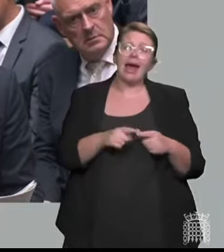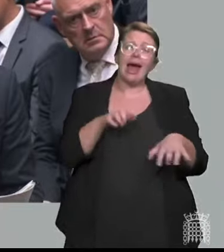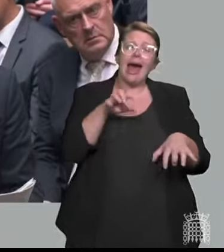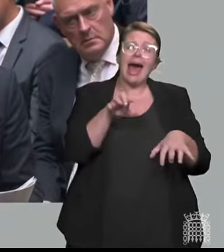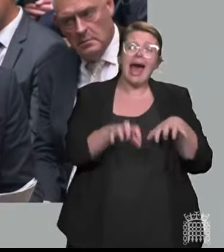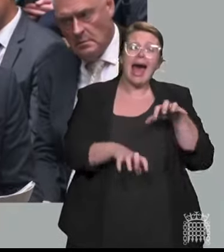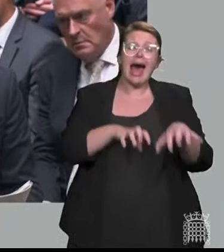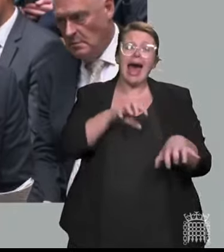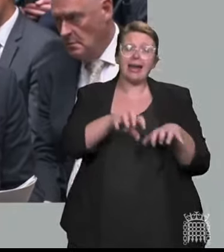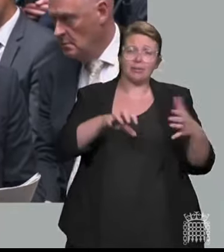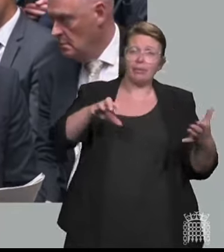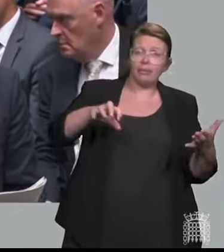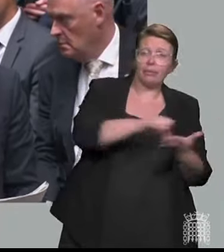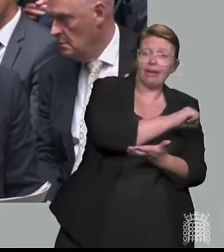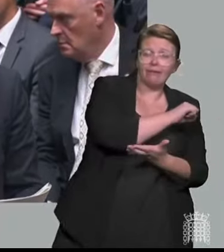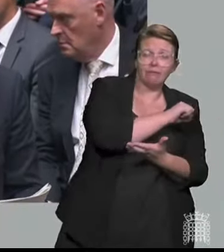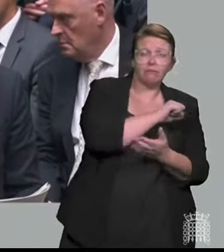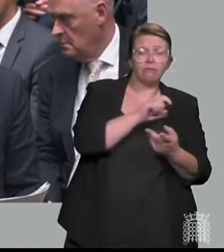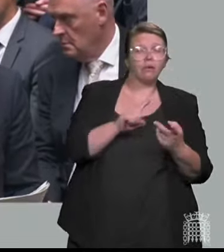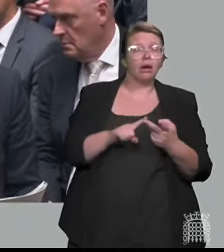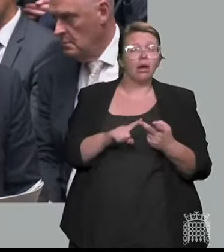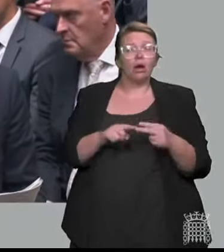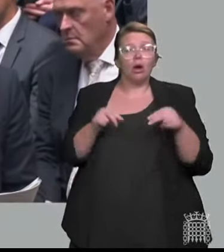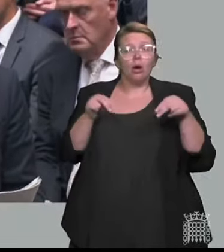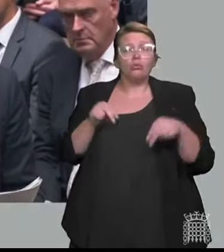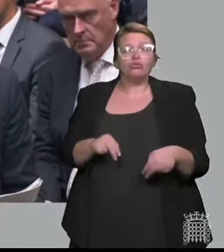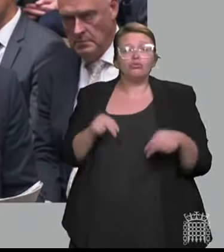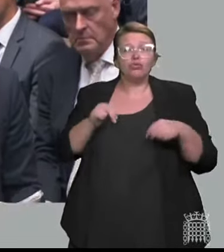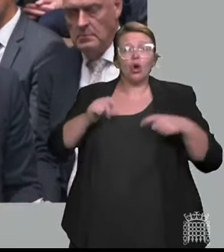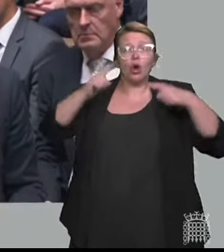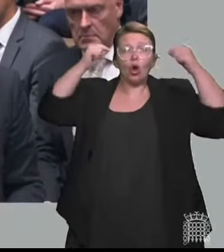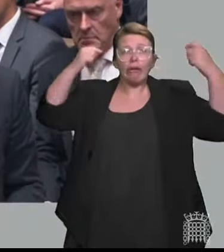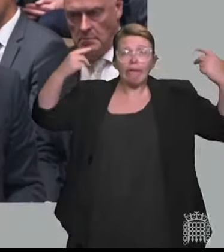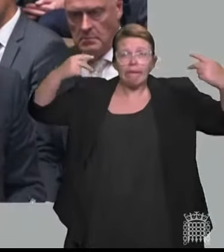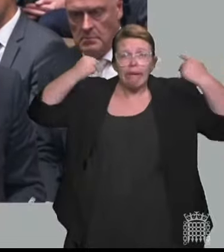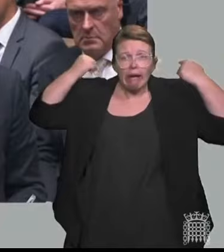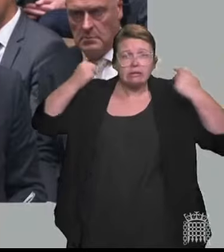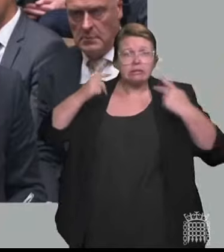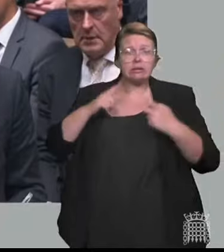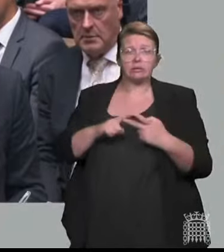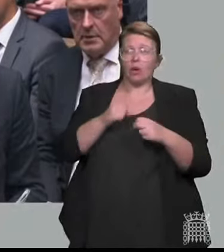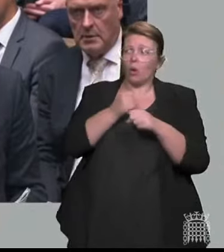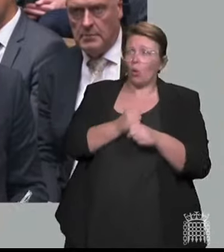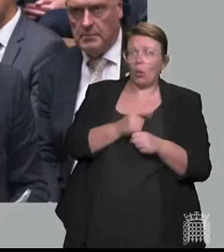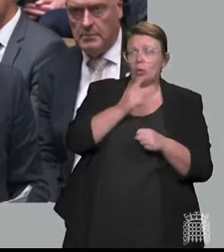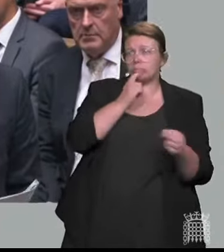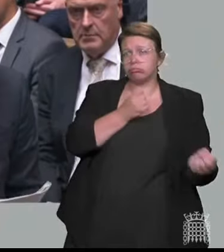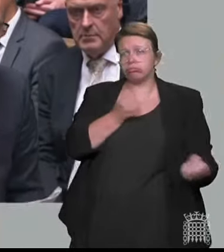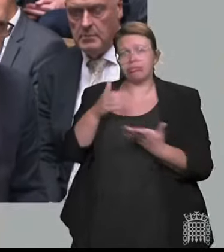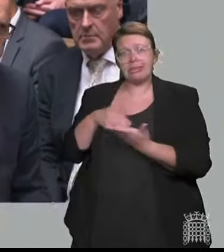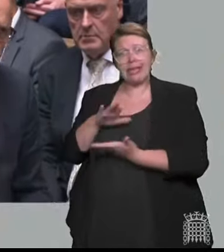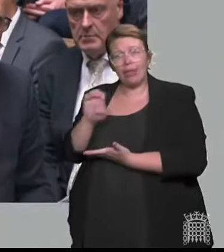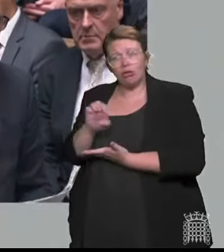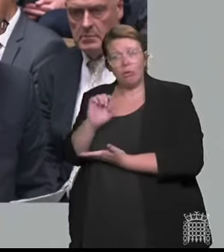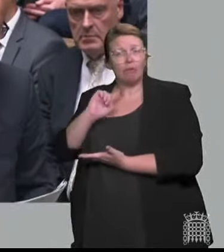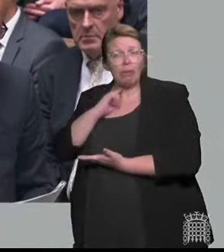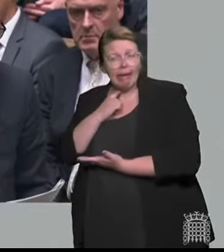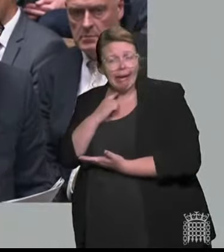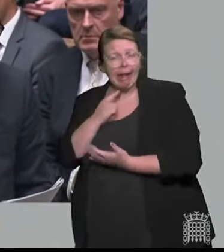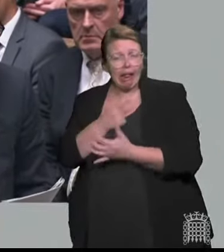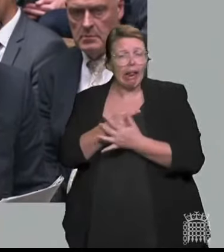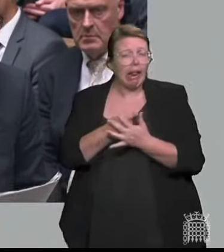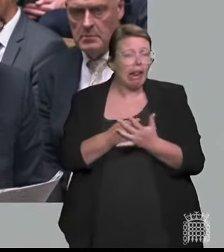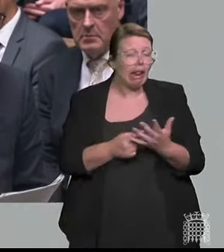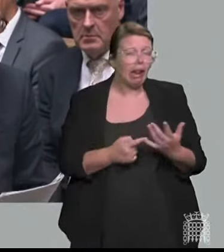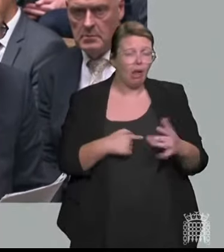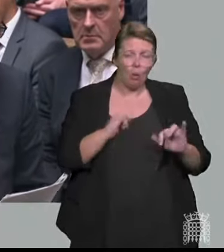pregnant dogs and dogs with their ears horrifically cropped, to the illegal export of horses to Europe for slaughter. These issues are personal to me as a